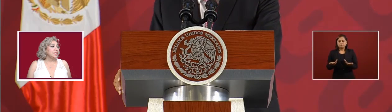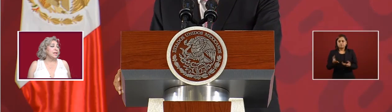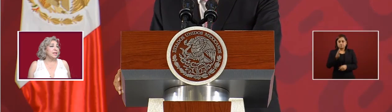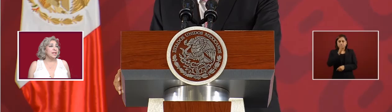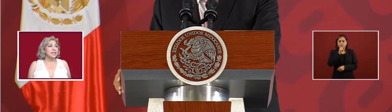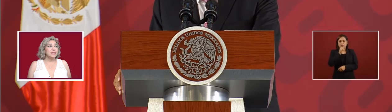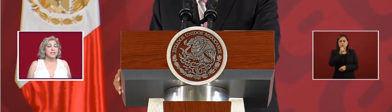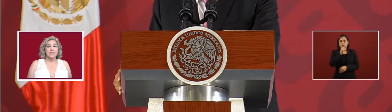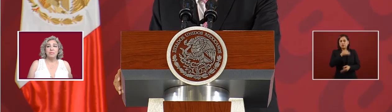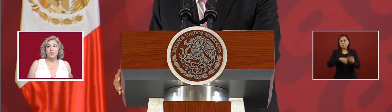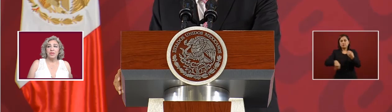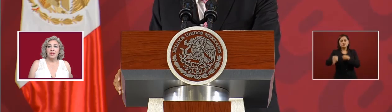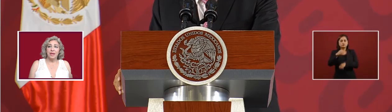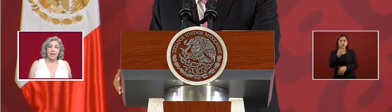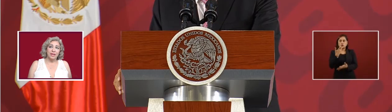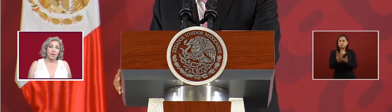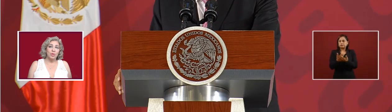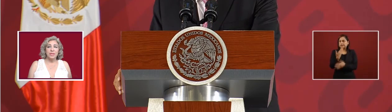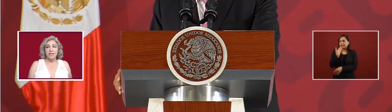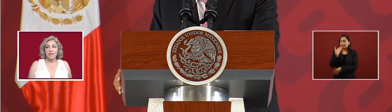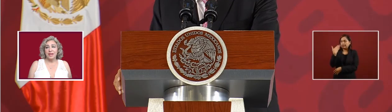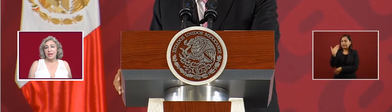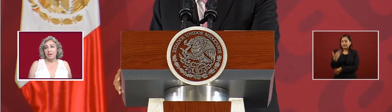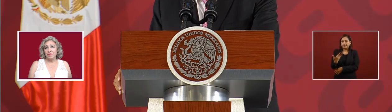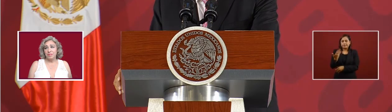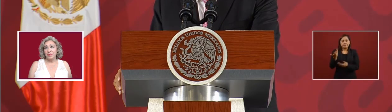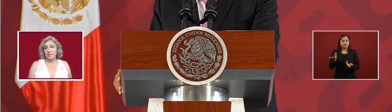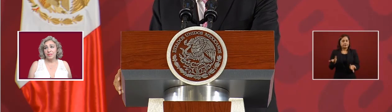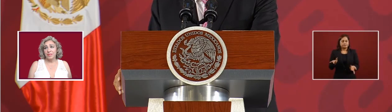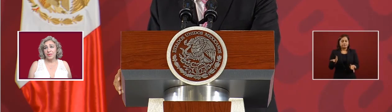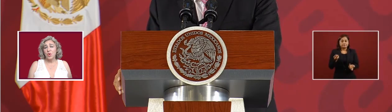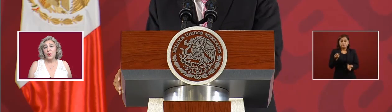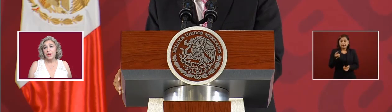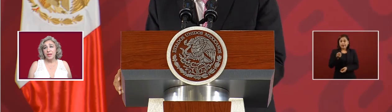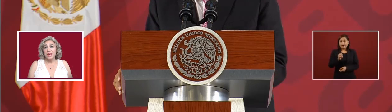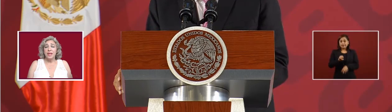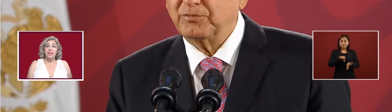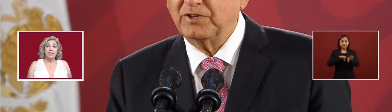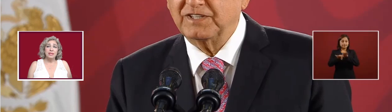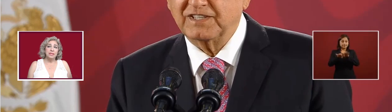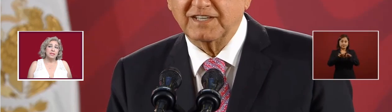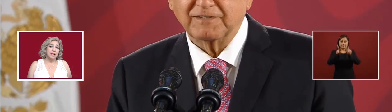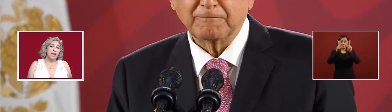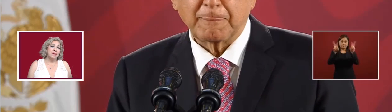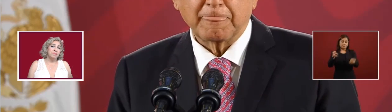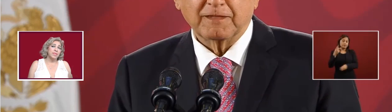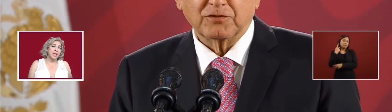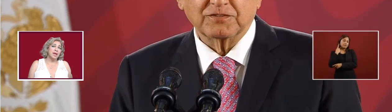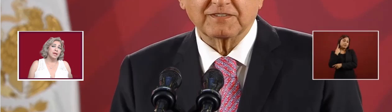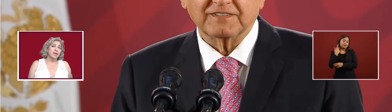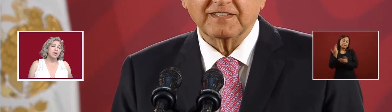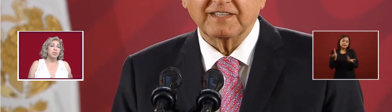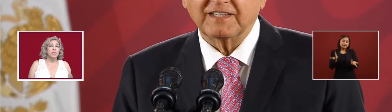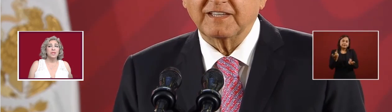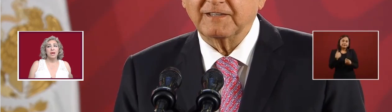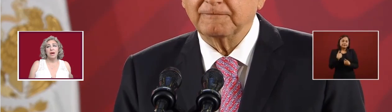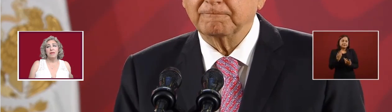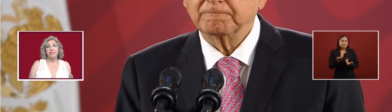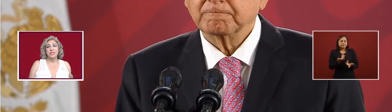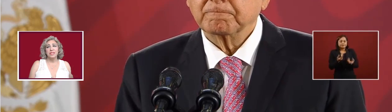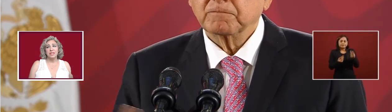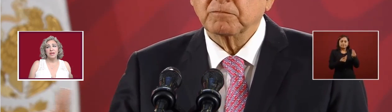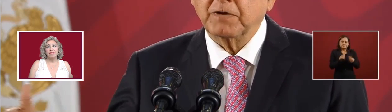it's not a little simple golden coin this noble